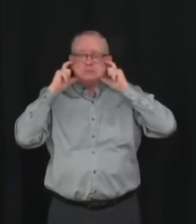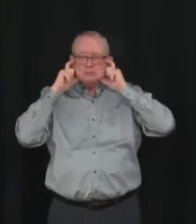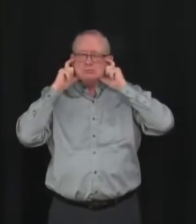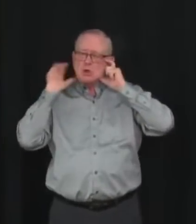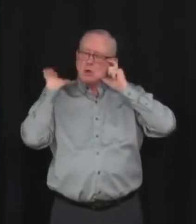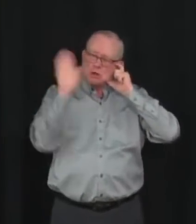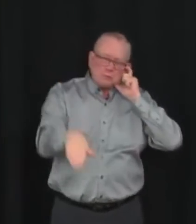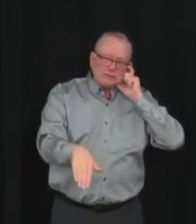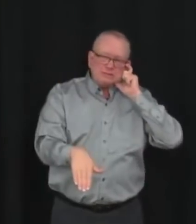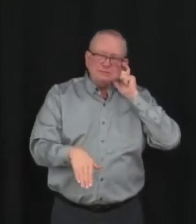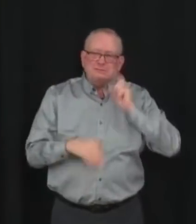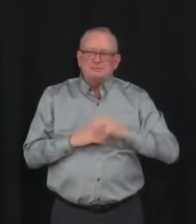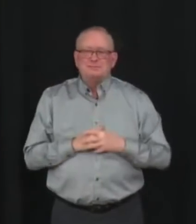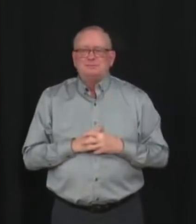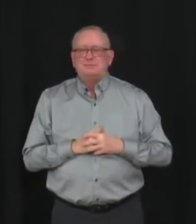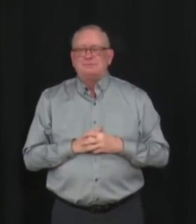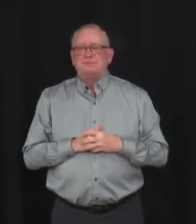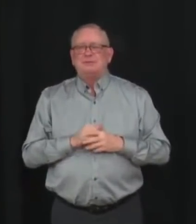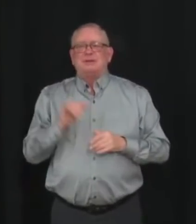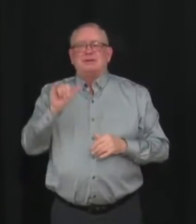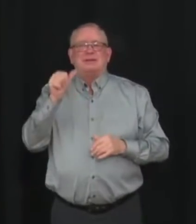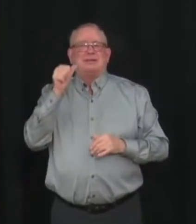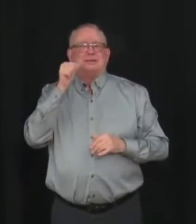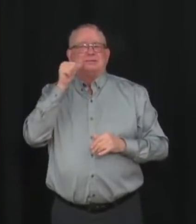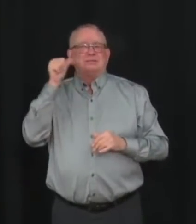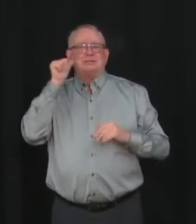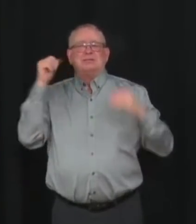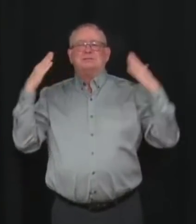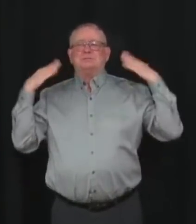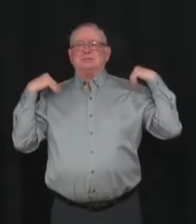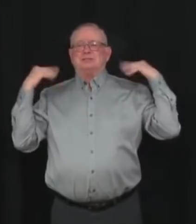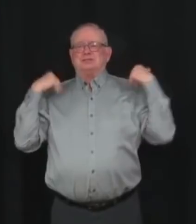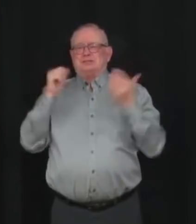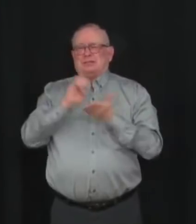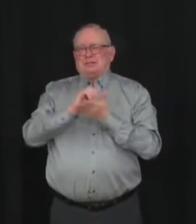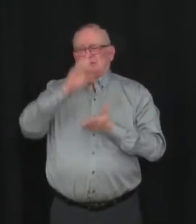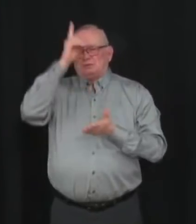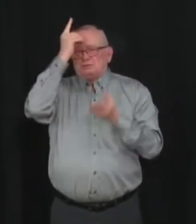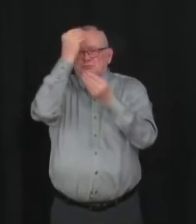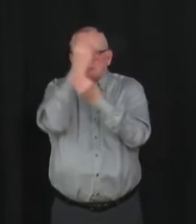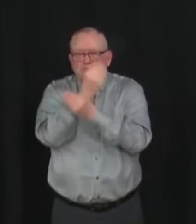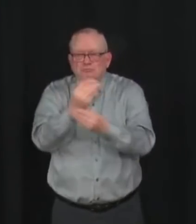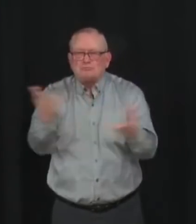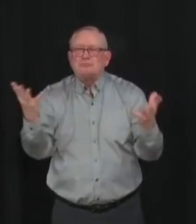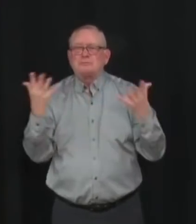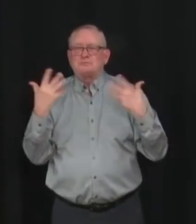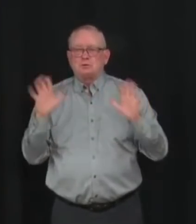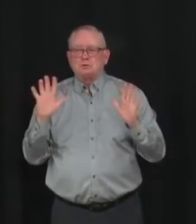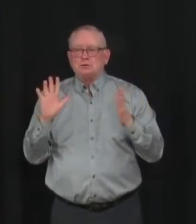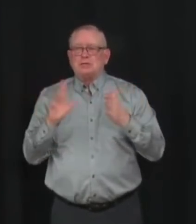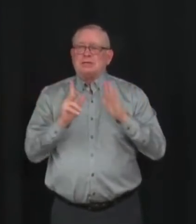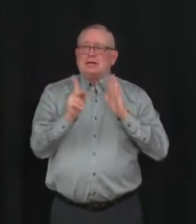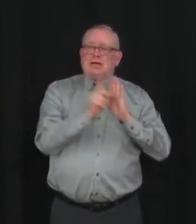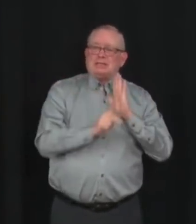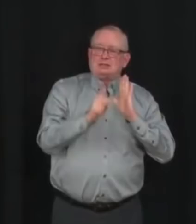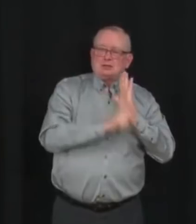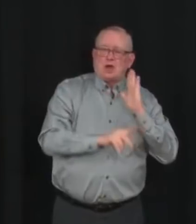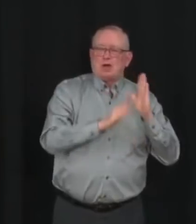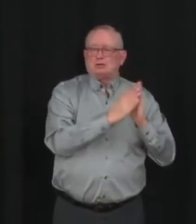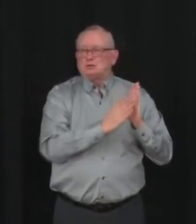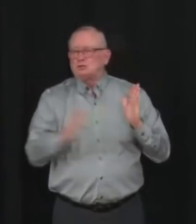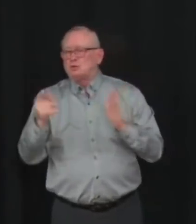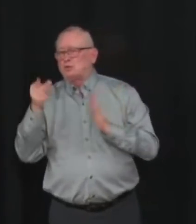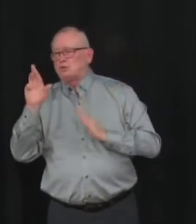yesterday. As noted by my colleague, the Minister of Education, we decided on extended holiday break for kindergarten to grade 12